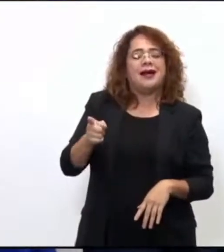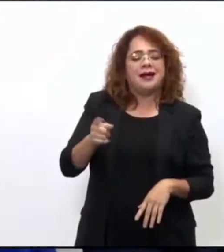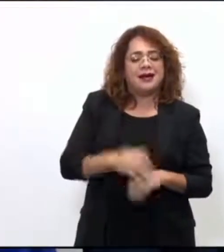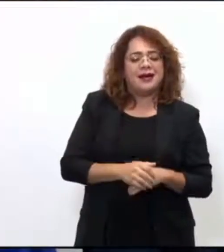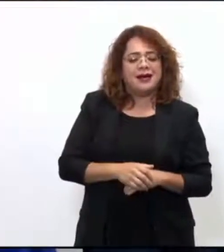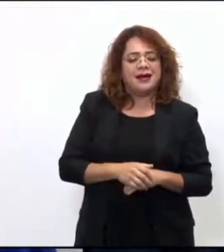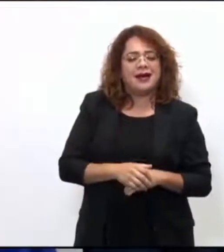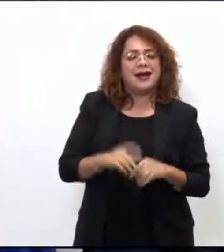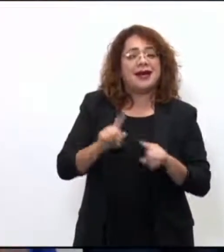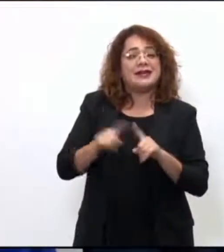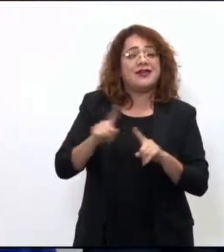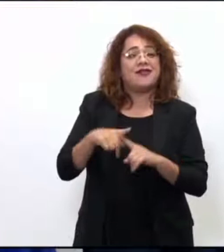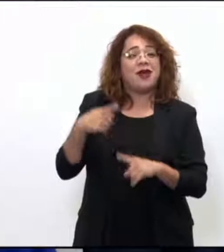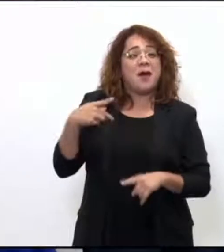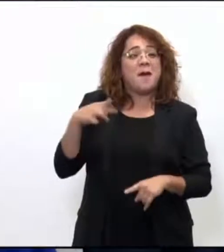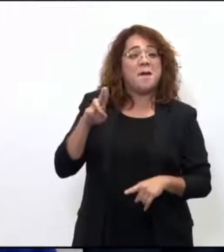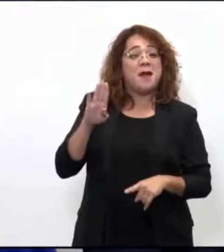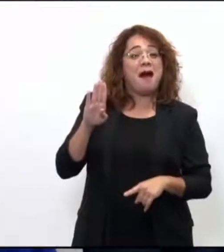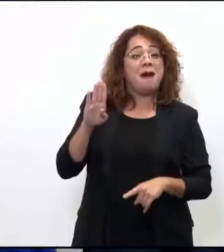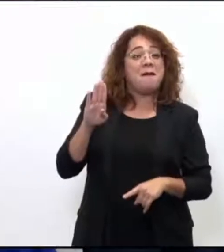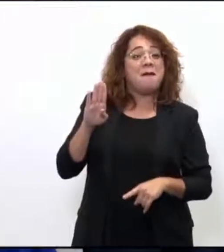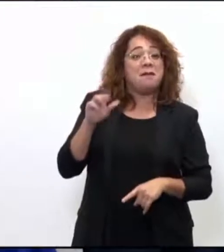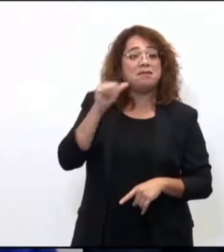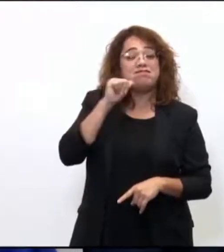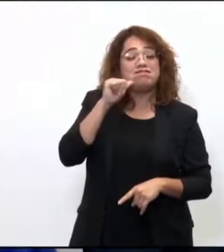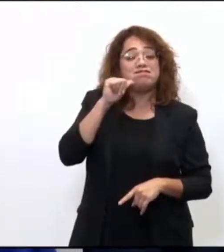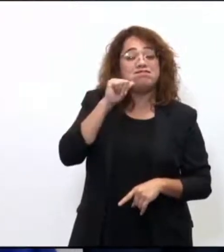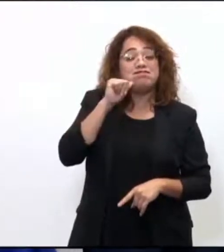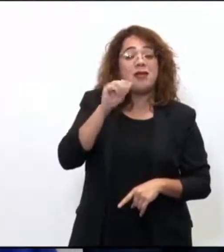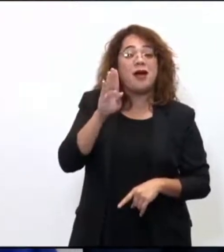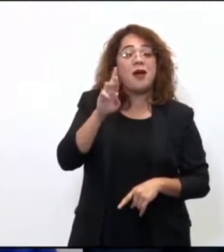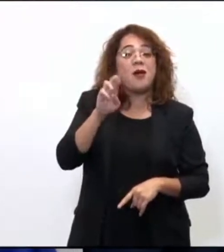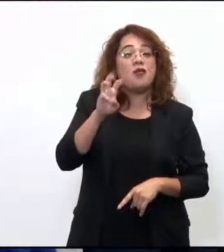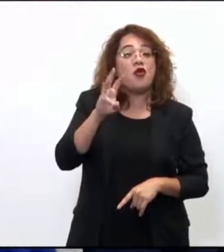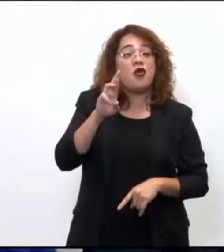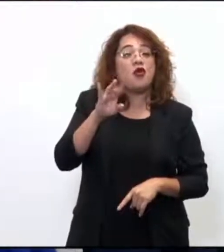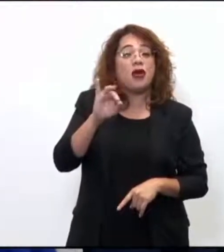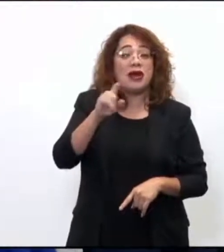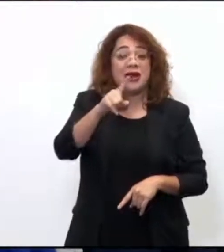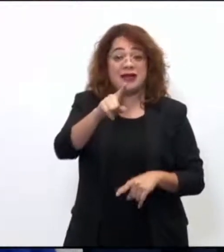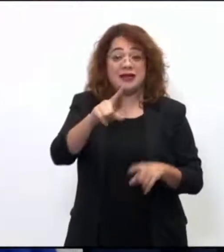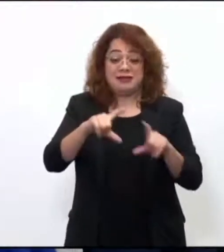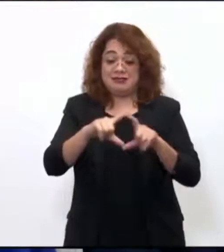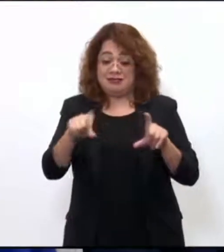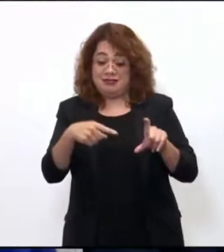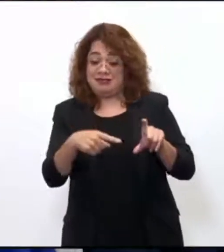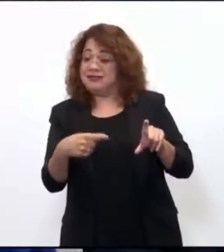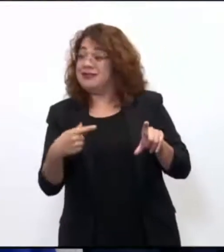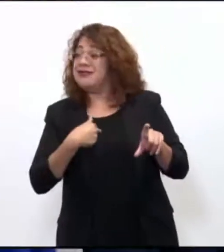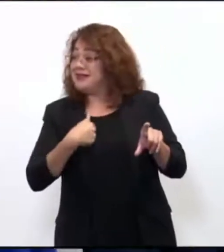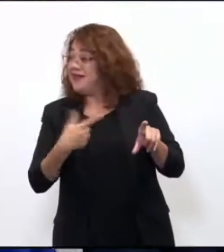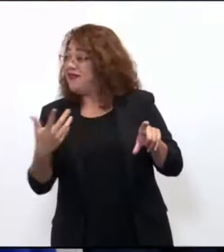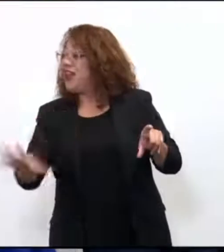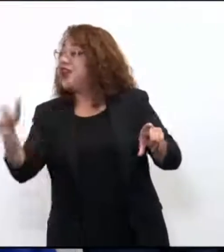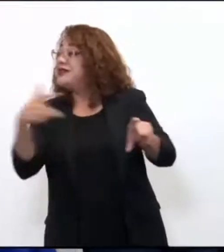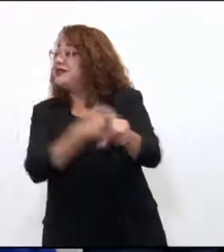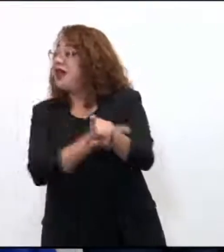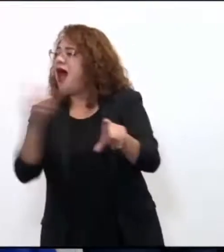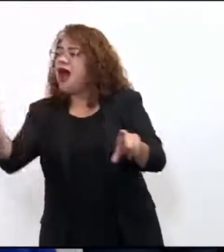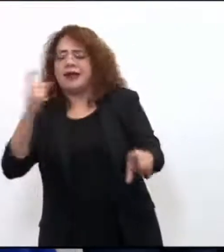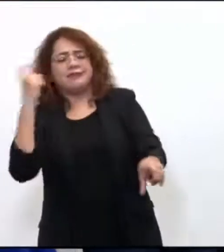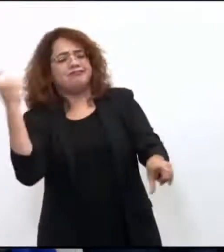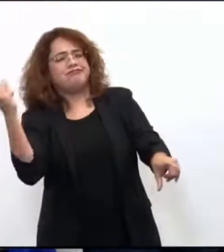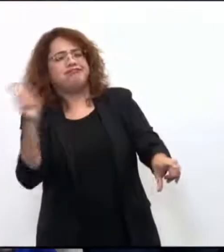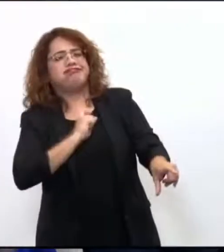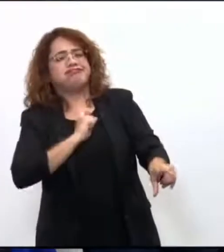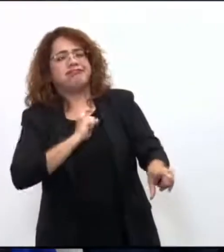where different pubs and breweries are offering a free beer with a vaccination stub. I think all of those